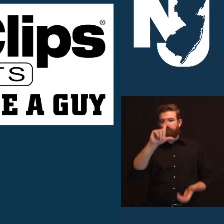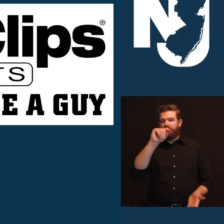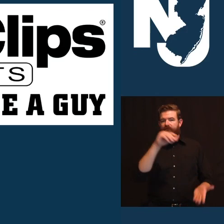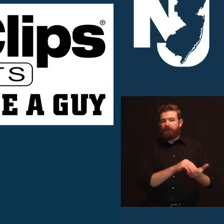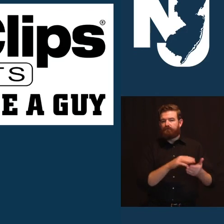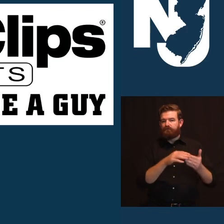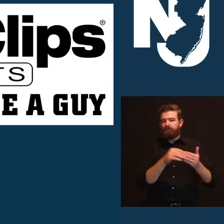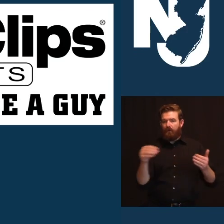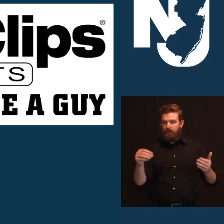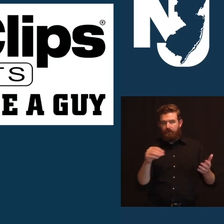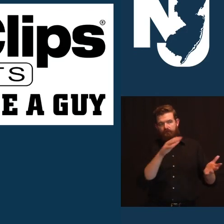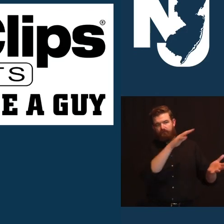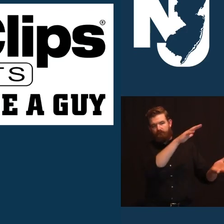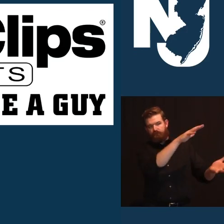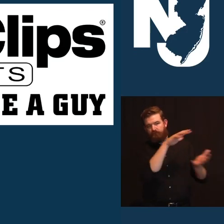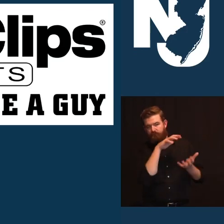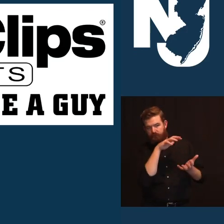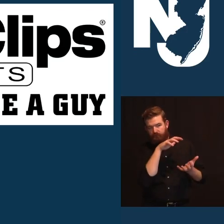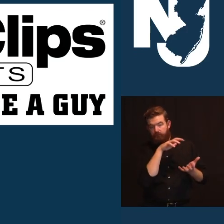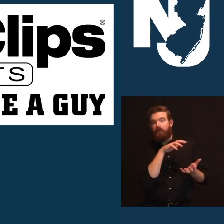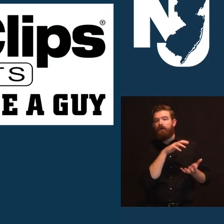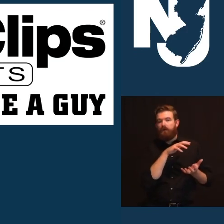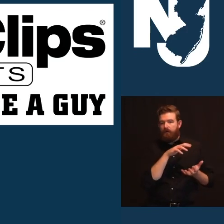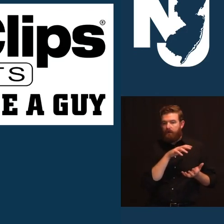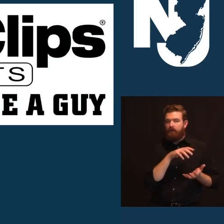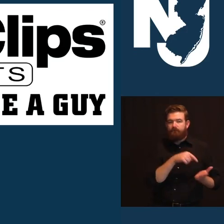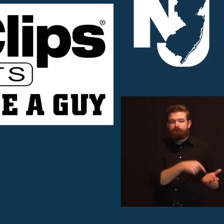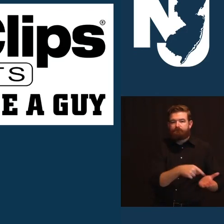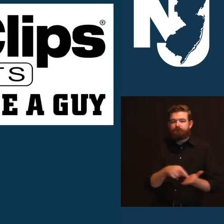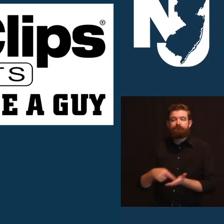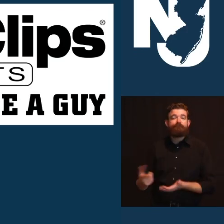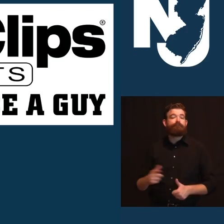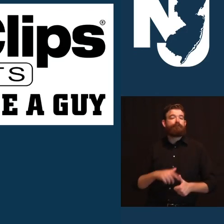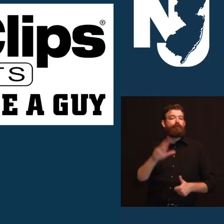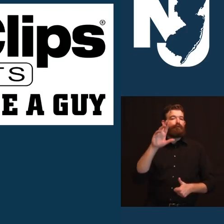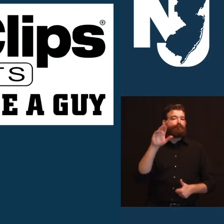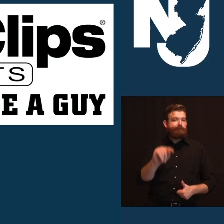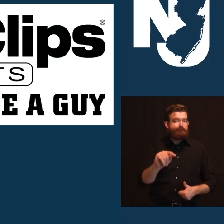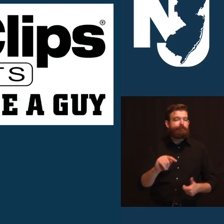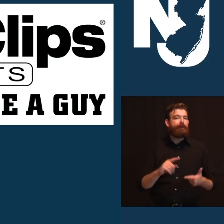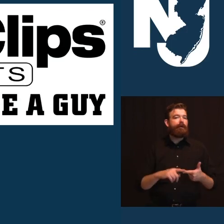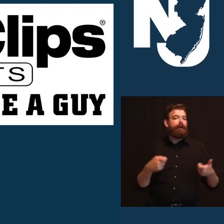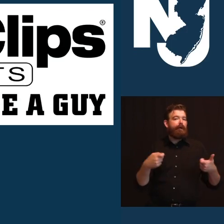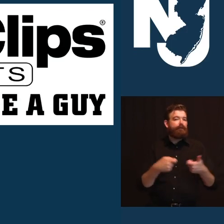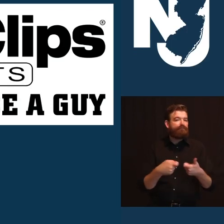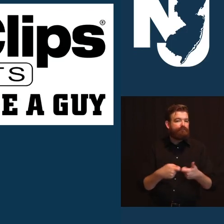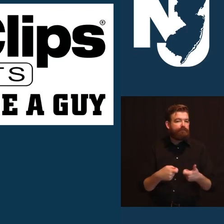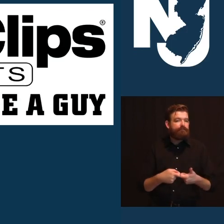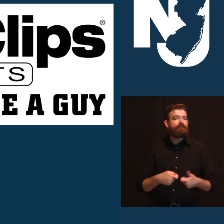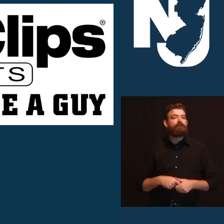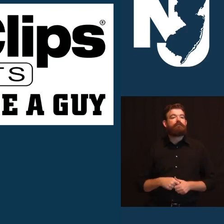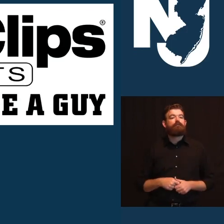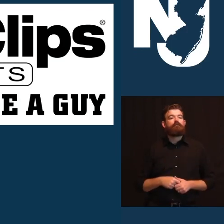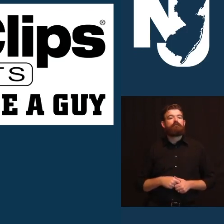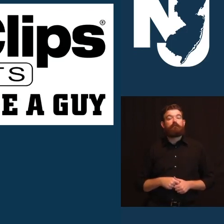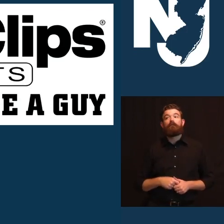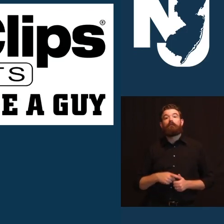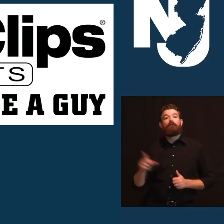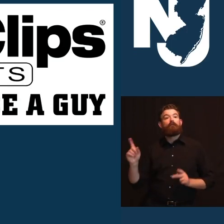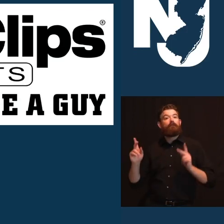rent and the utility bills. And as Sports Clips clients continue returning, the grants are also helping to keep